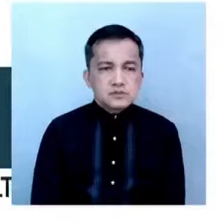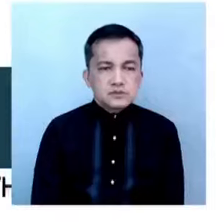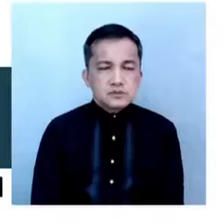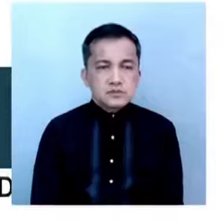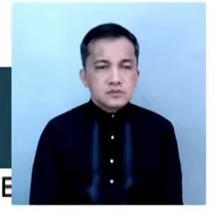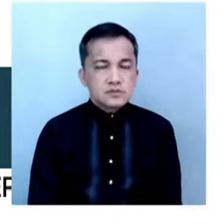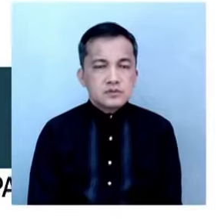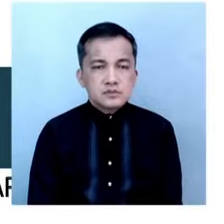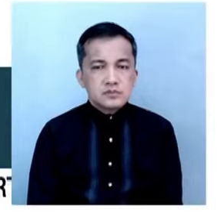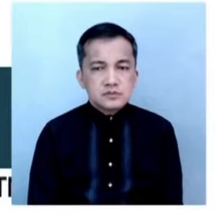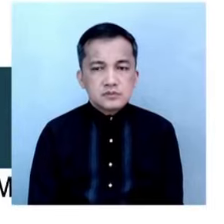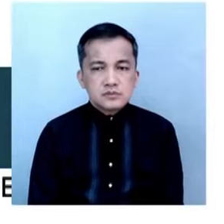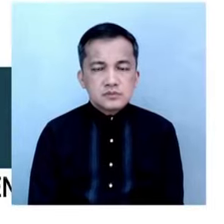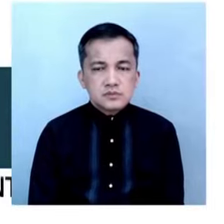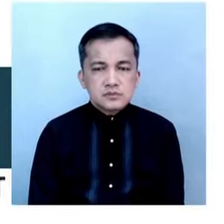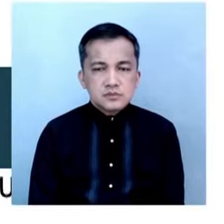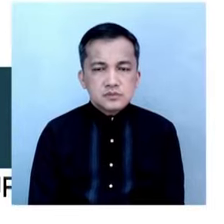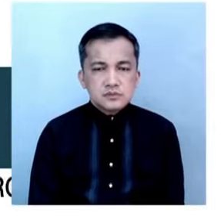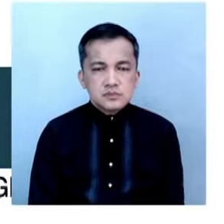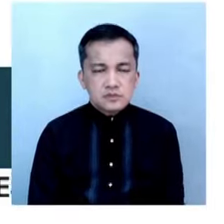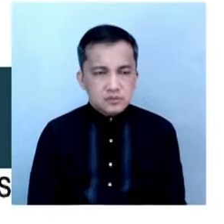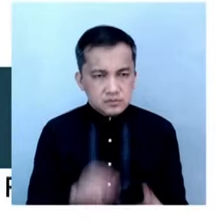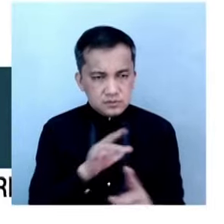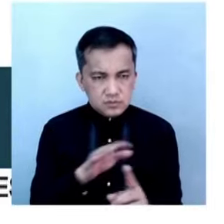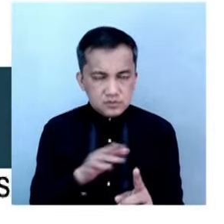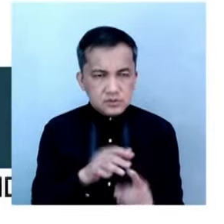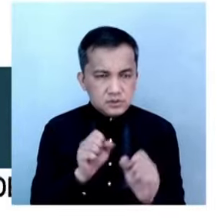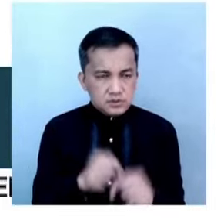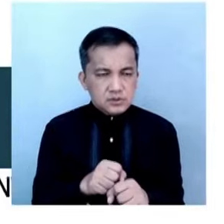dun sa observation ni Sir,